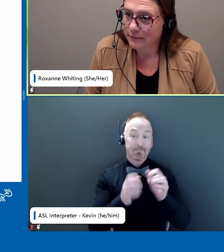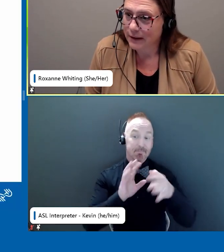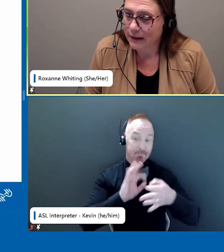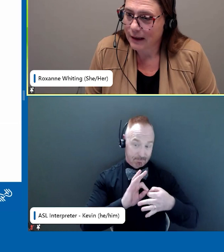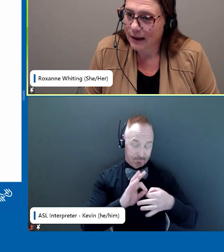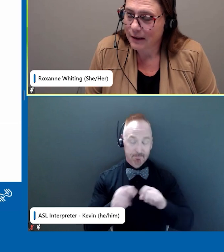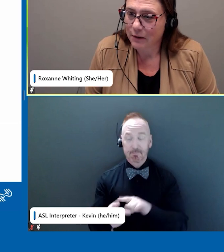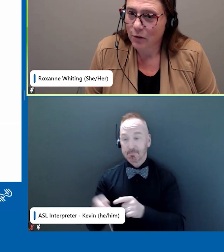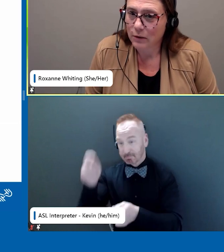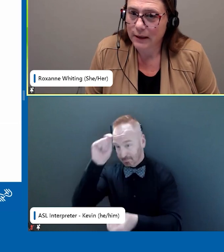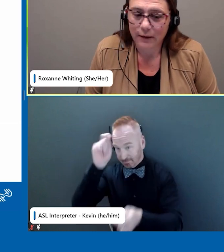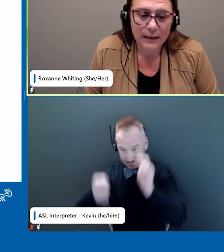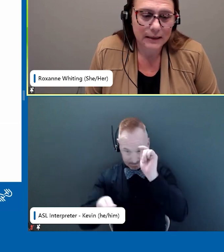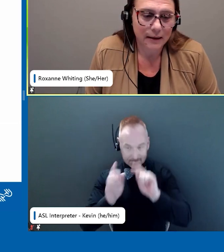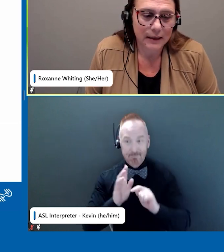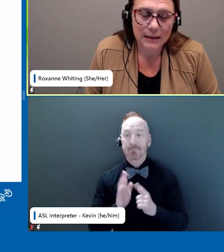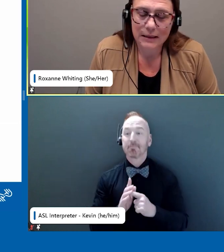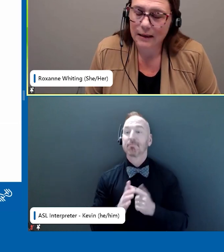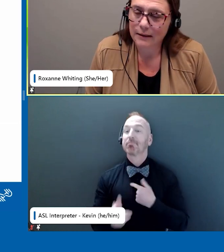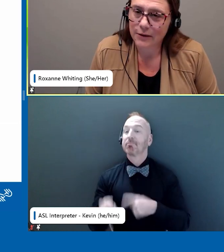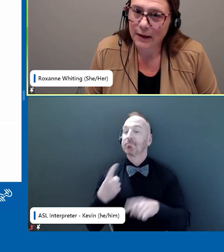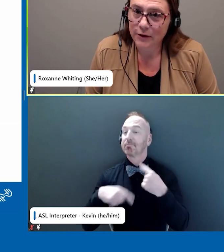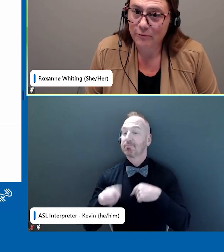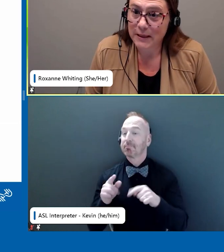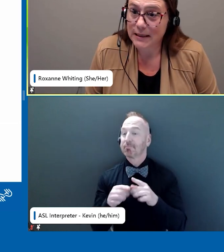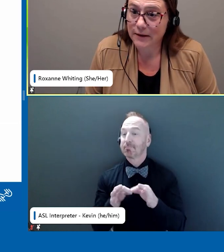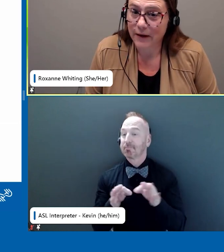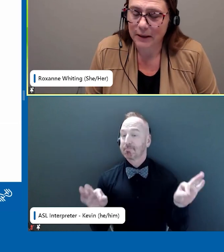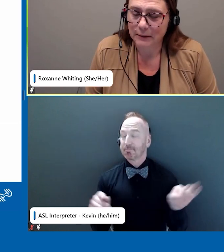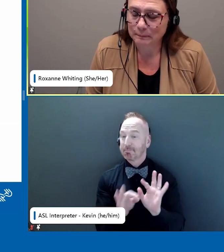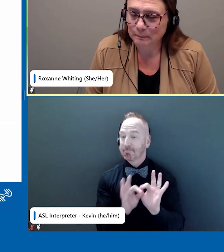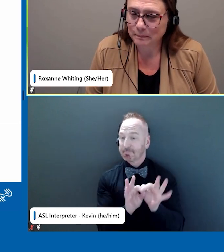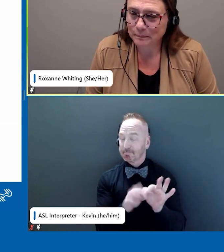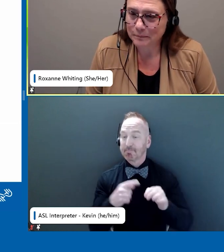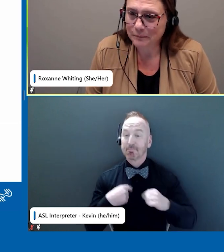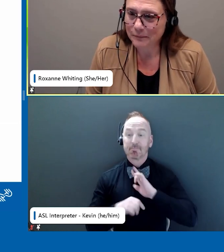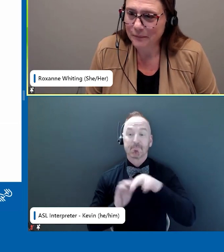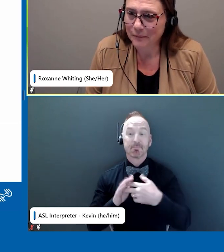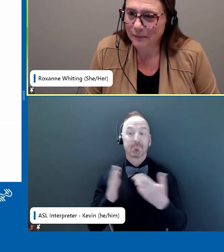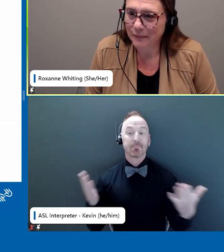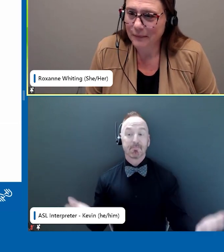interpreter. And my role here at Asign is Director of Business Development.